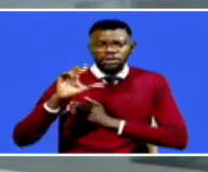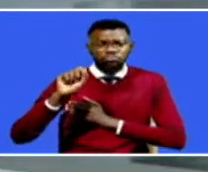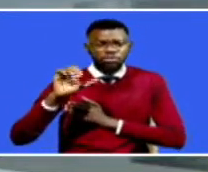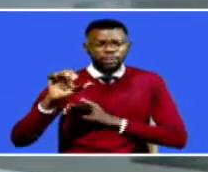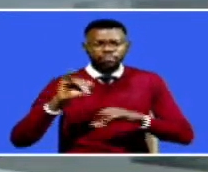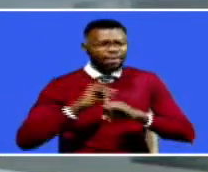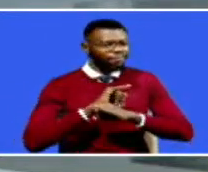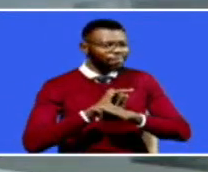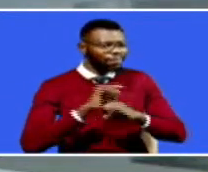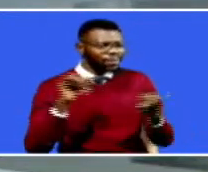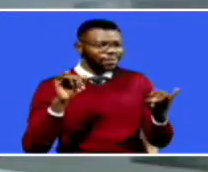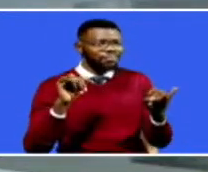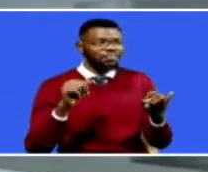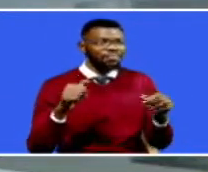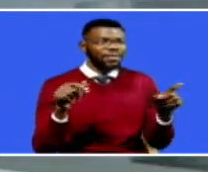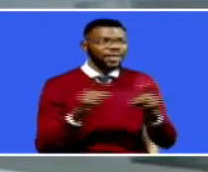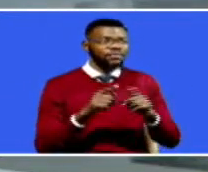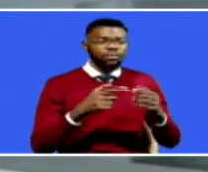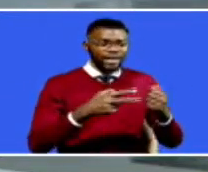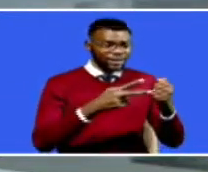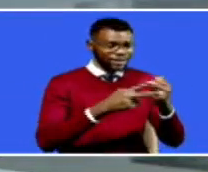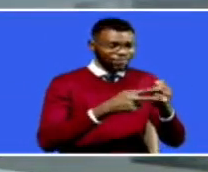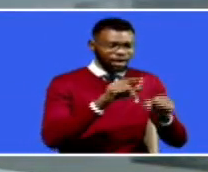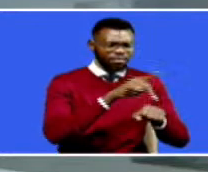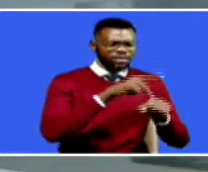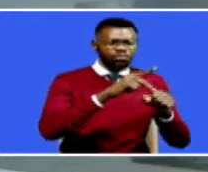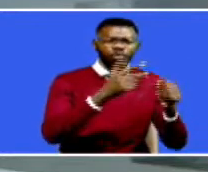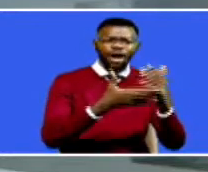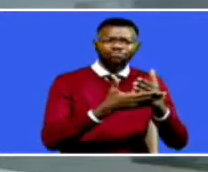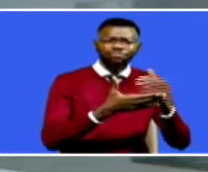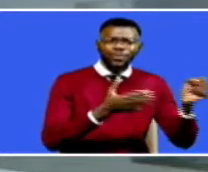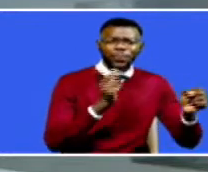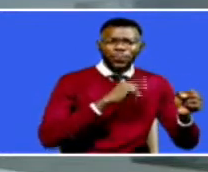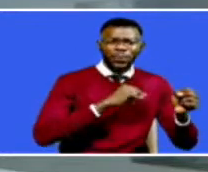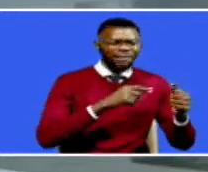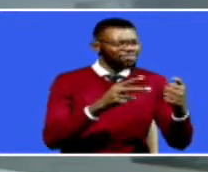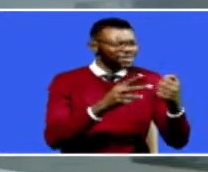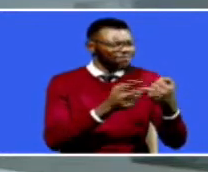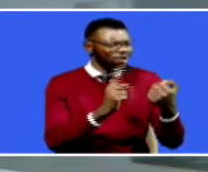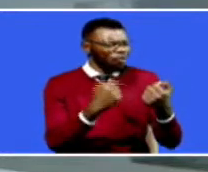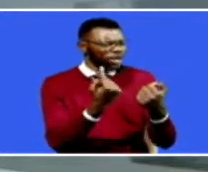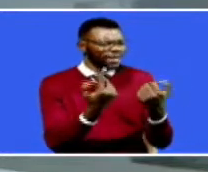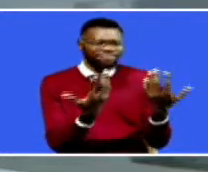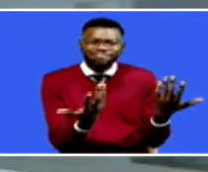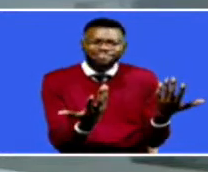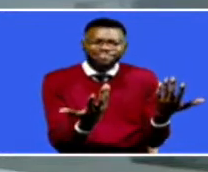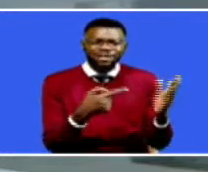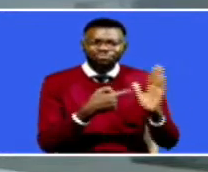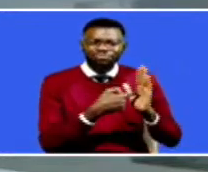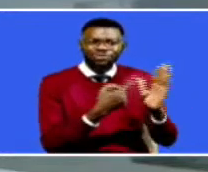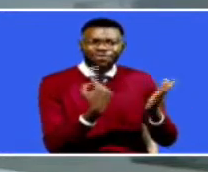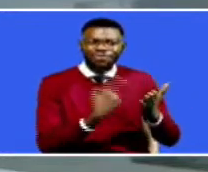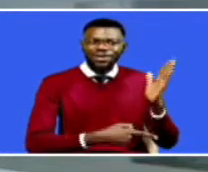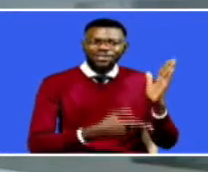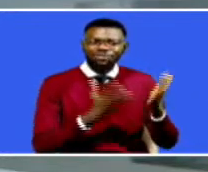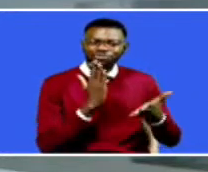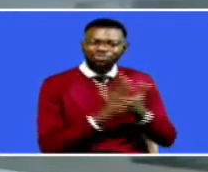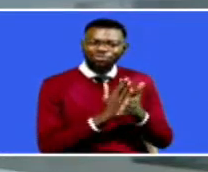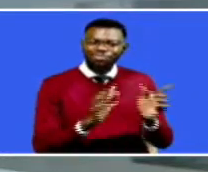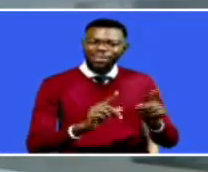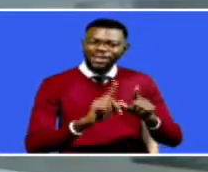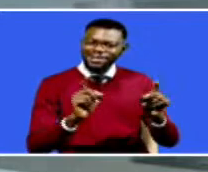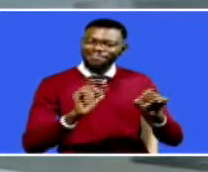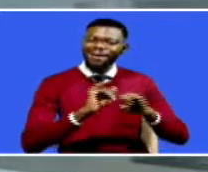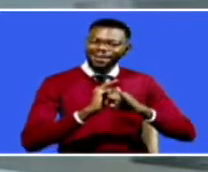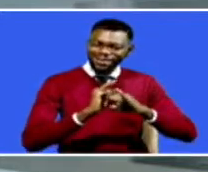that having just 7 principals out of 11,000 suspended for exam malpractices is enough proof that exams are